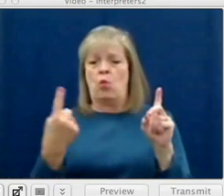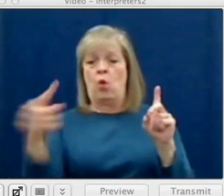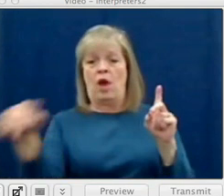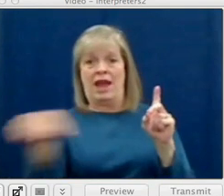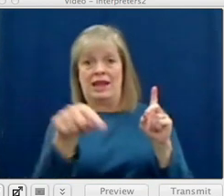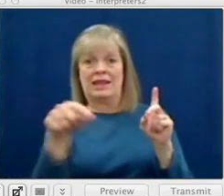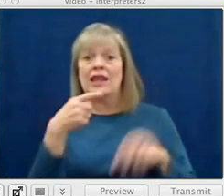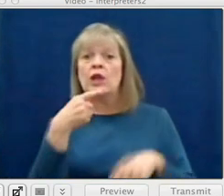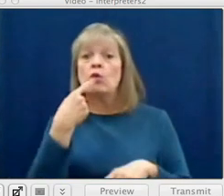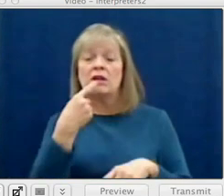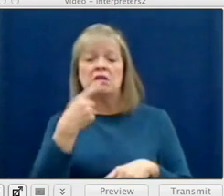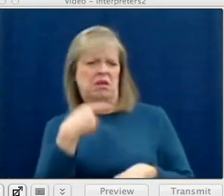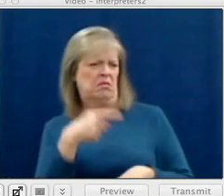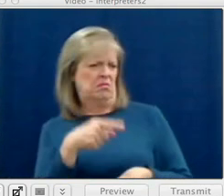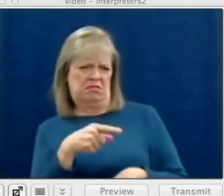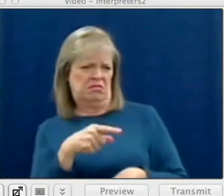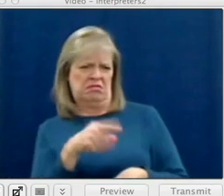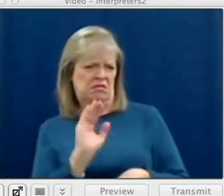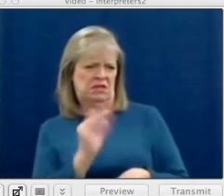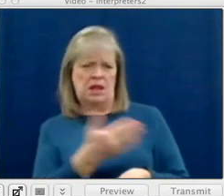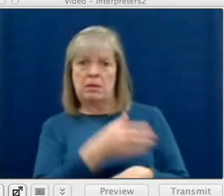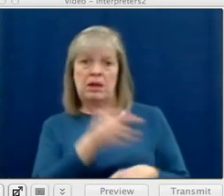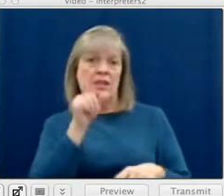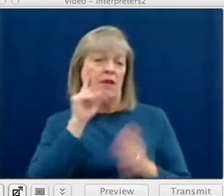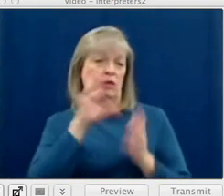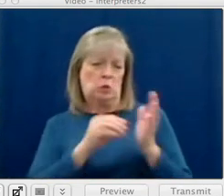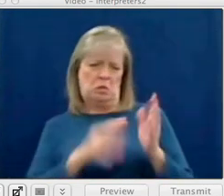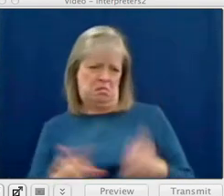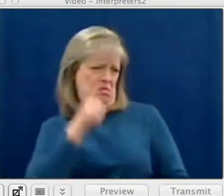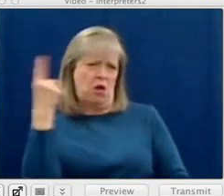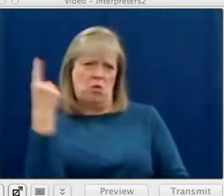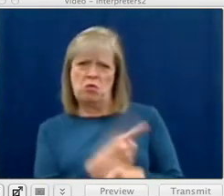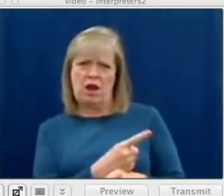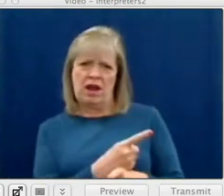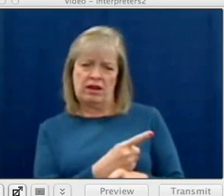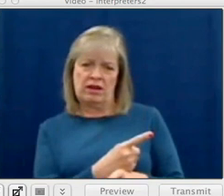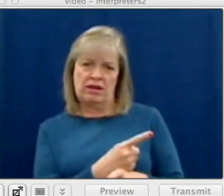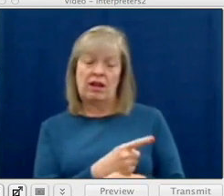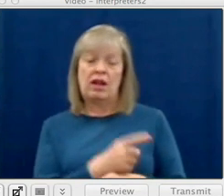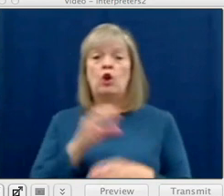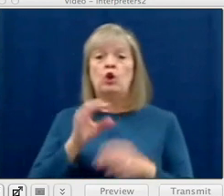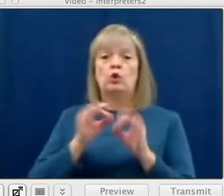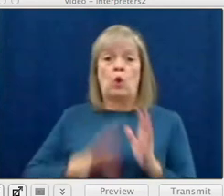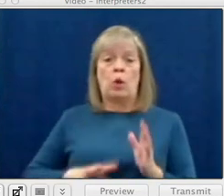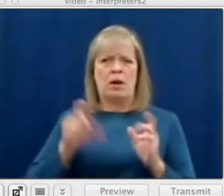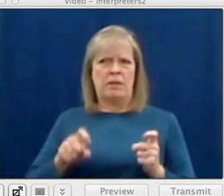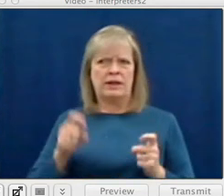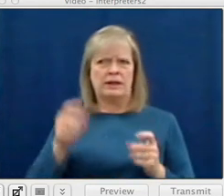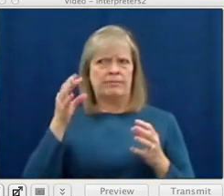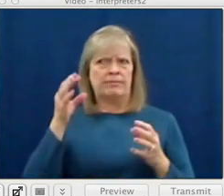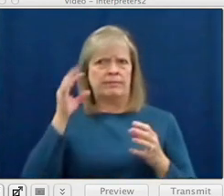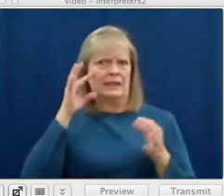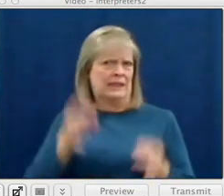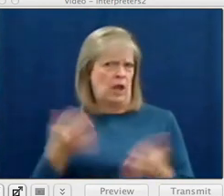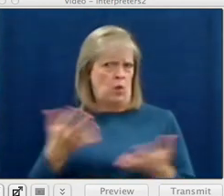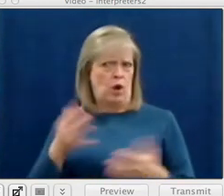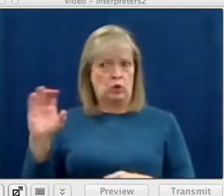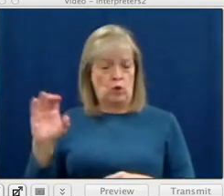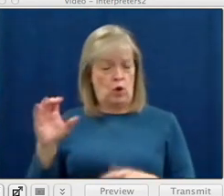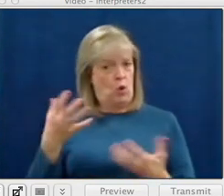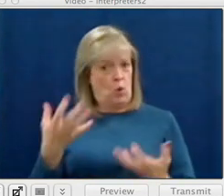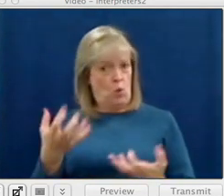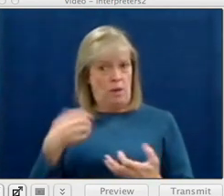right in relation to what the deaf student is doing. And the control decision of the interpreter is to say, do you want me to interrupt and